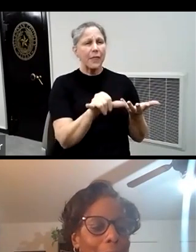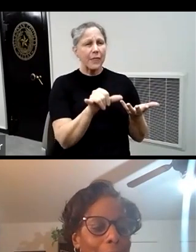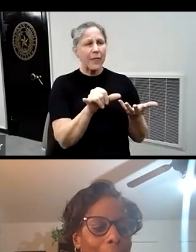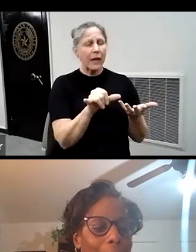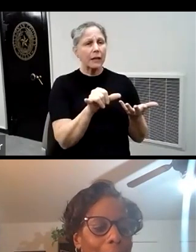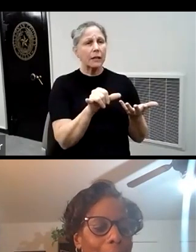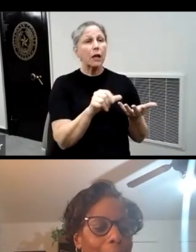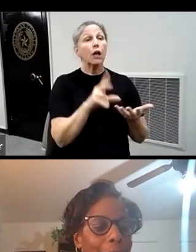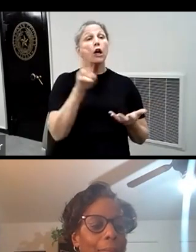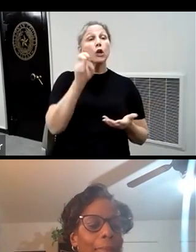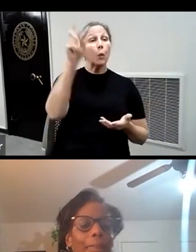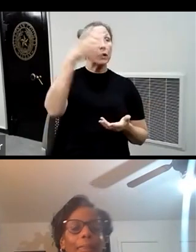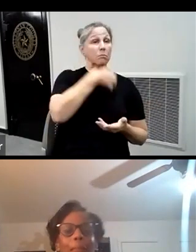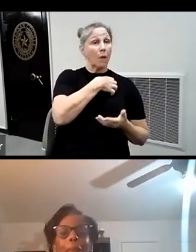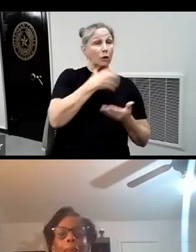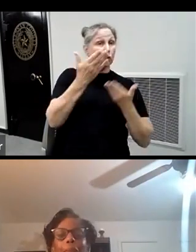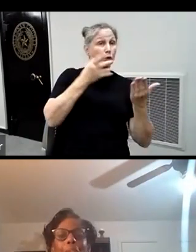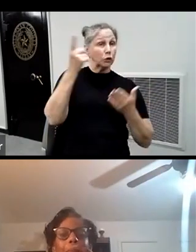obligates the U.S. Marshal Service